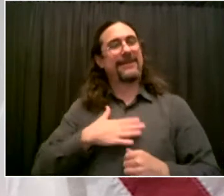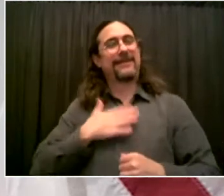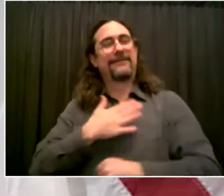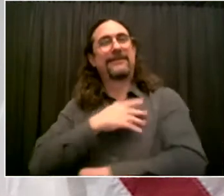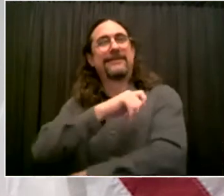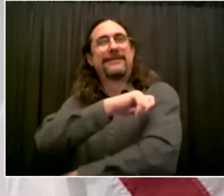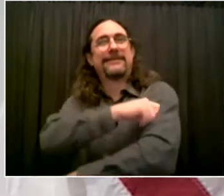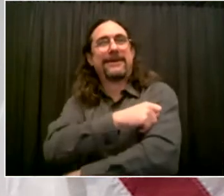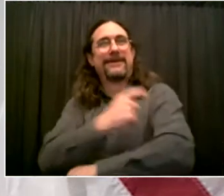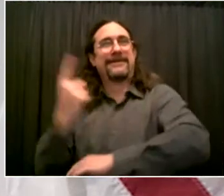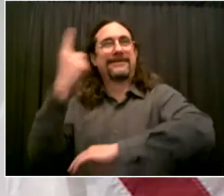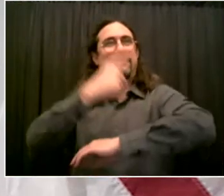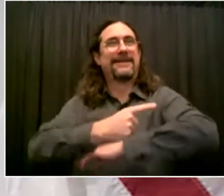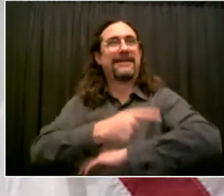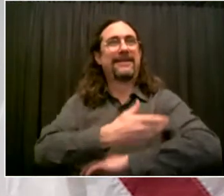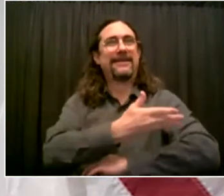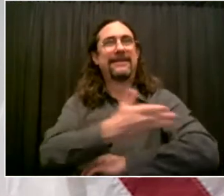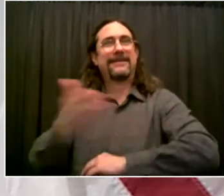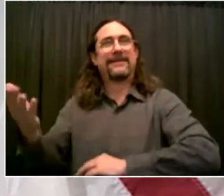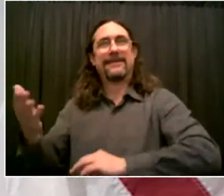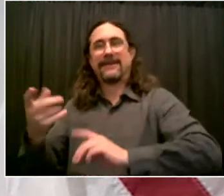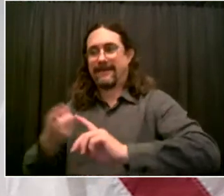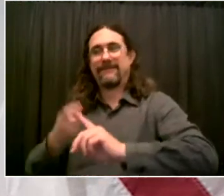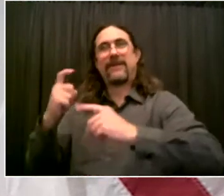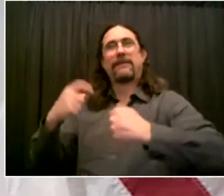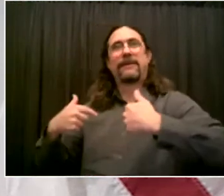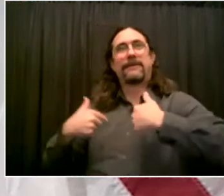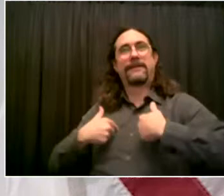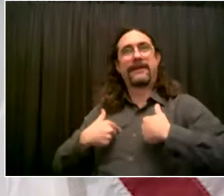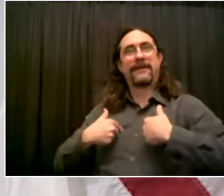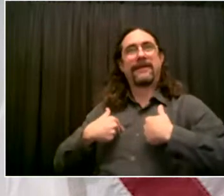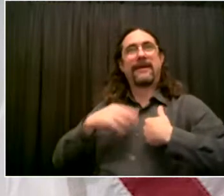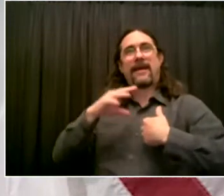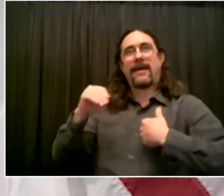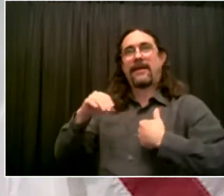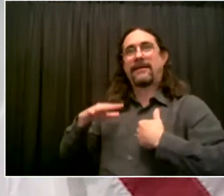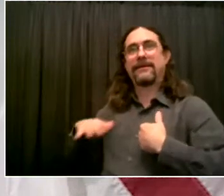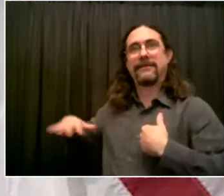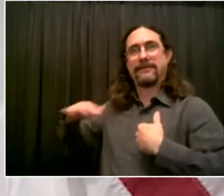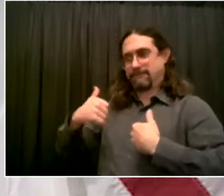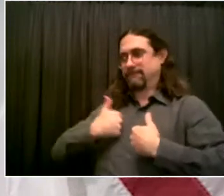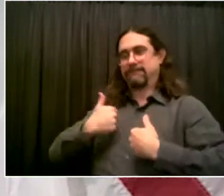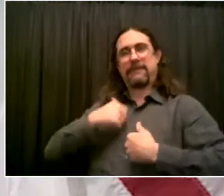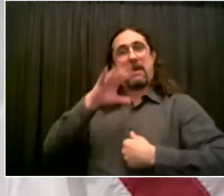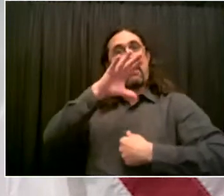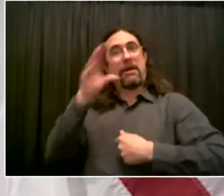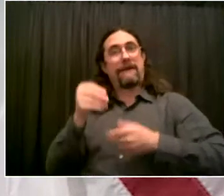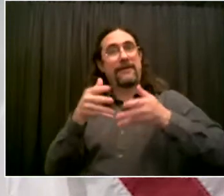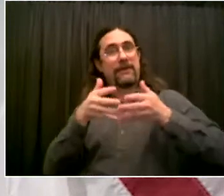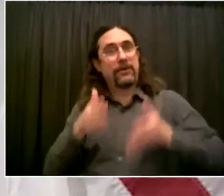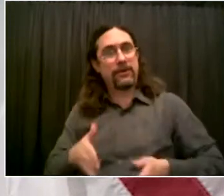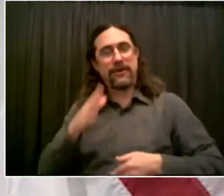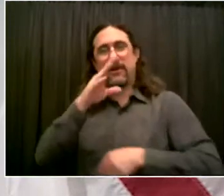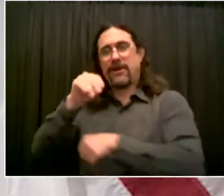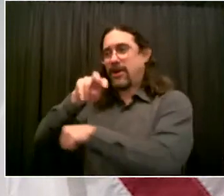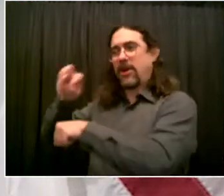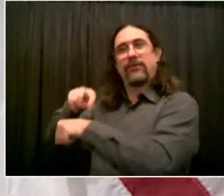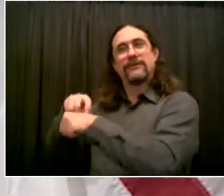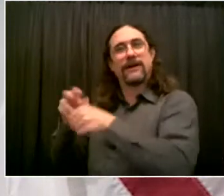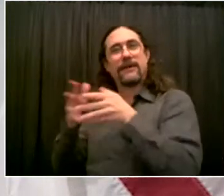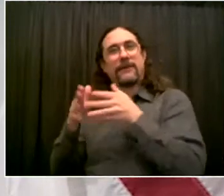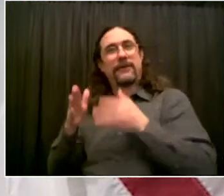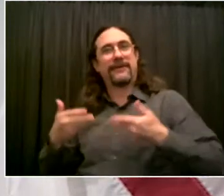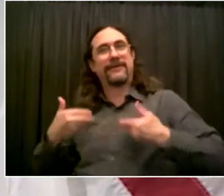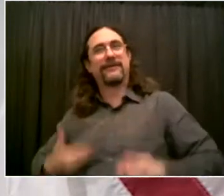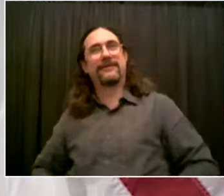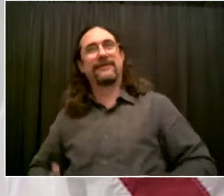African-American Irishman. There you go. You're covering all the bases today. It's true. But I actually am of Irish descent,